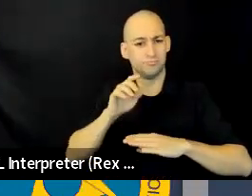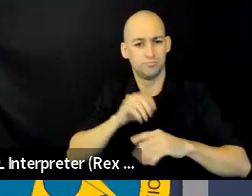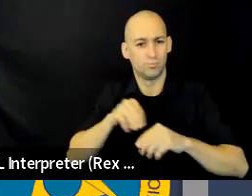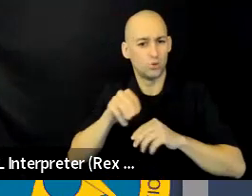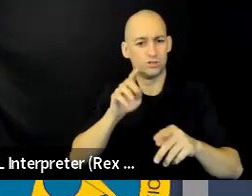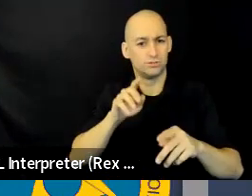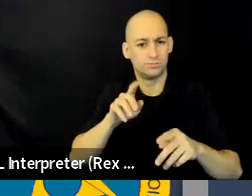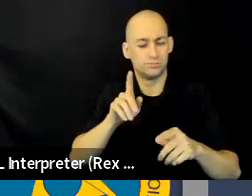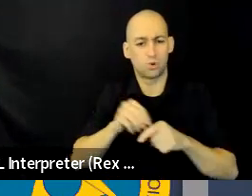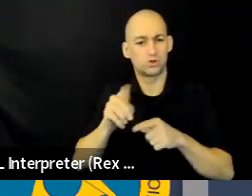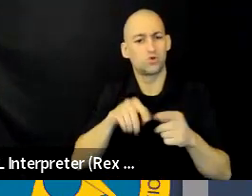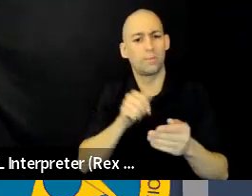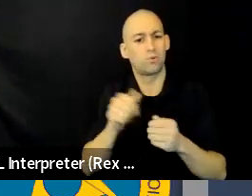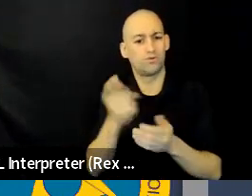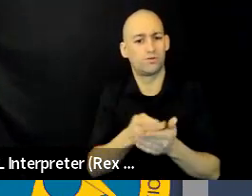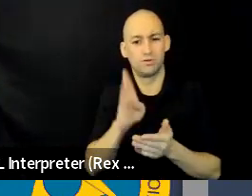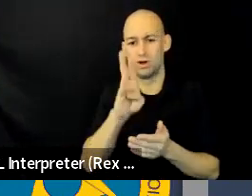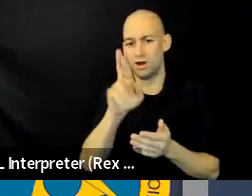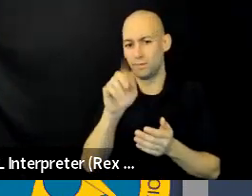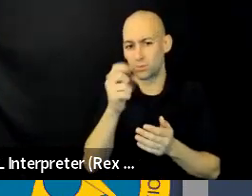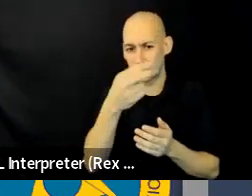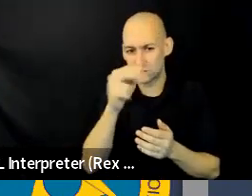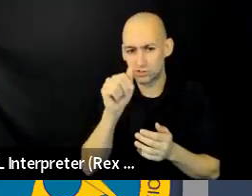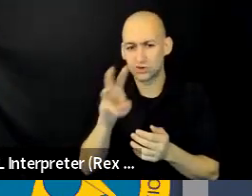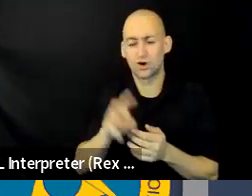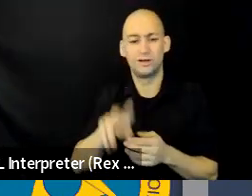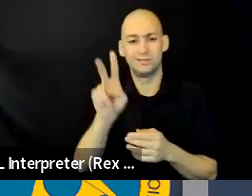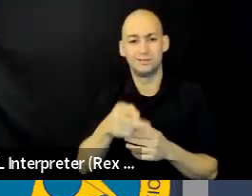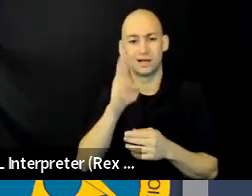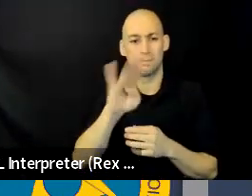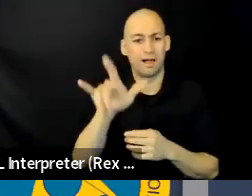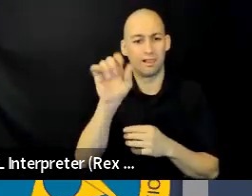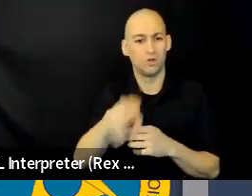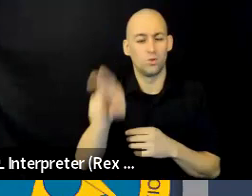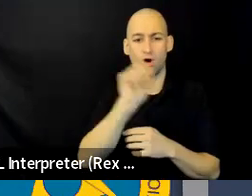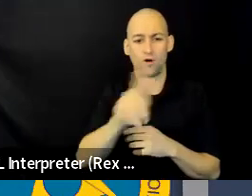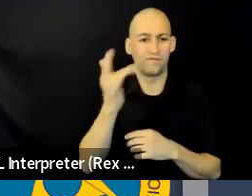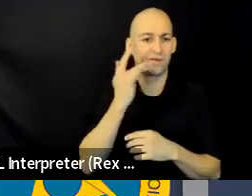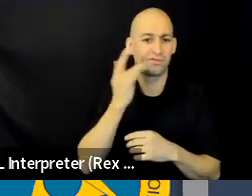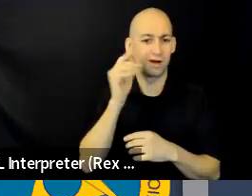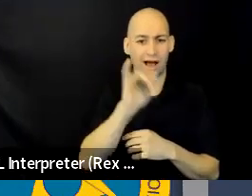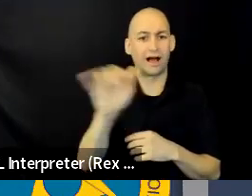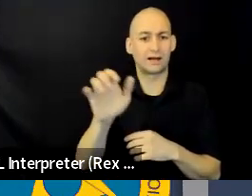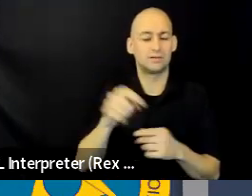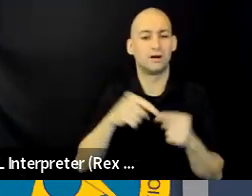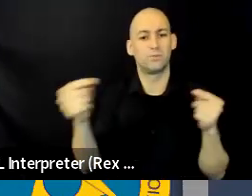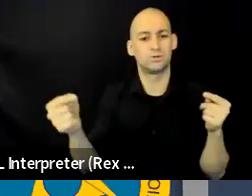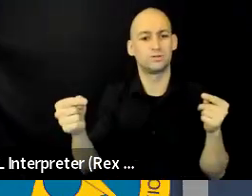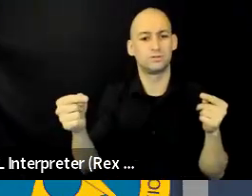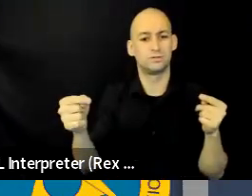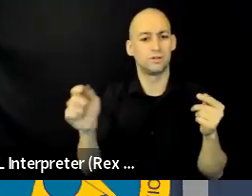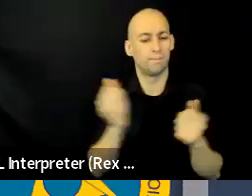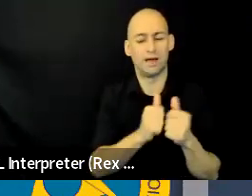approve. Motion by Bradshaw? Second by Liu. All those in favor? Aye. Opposed? And